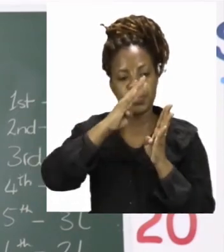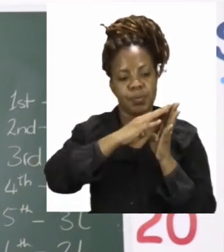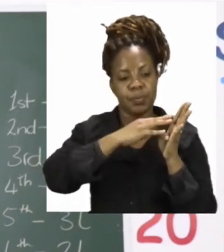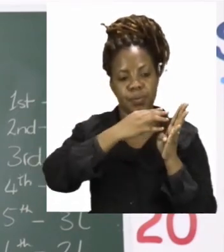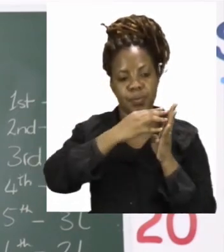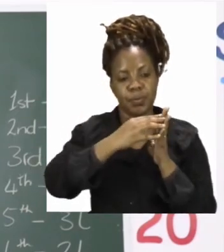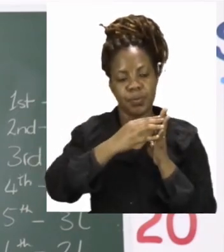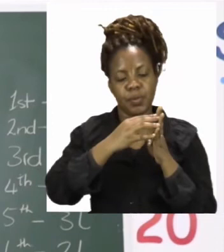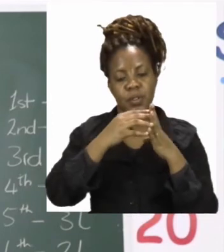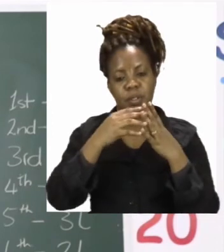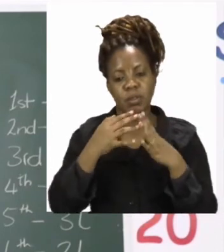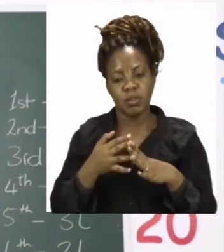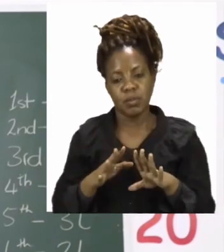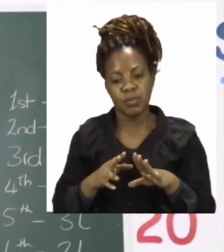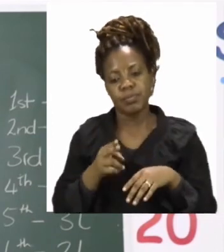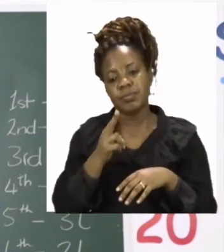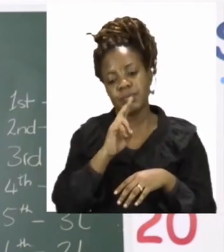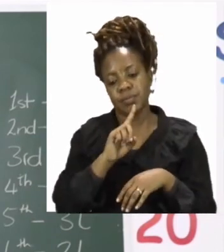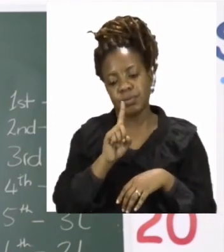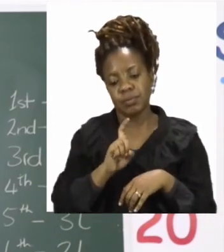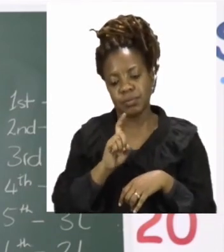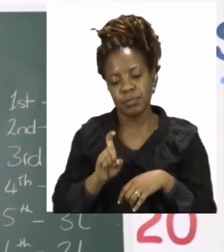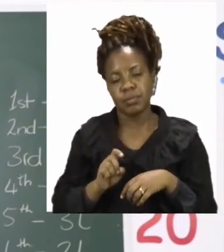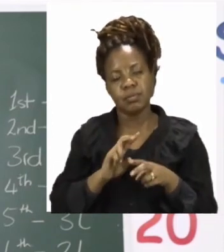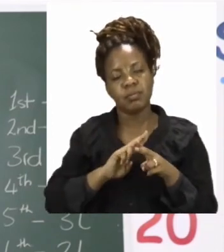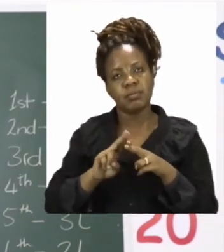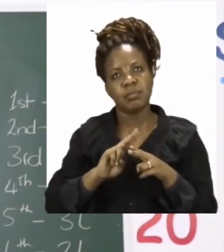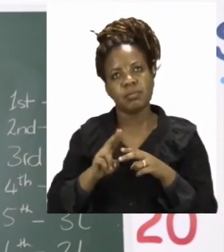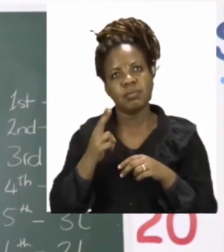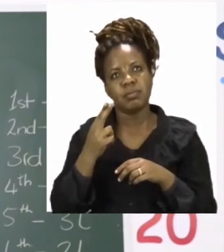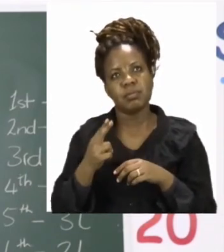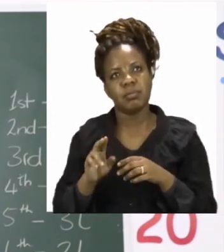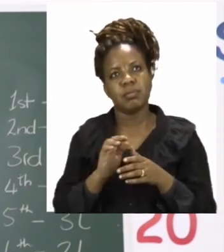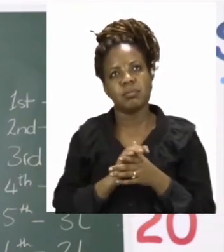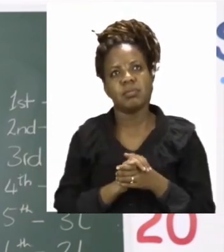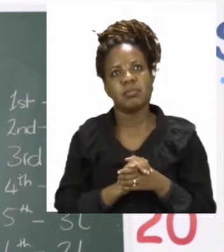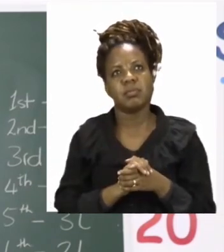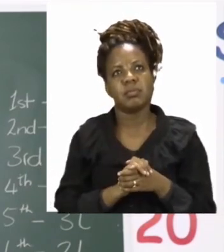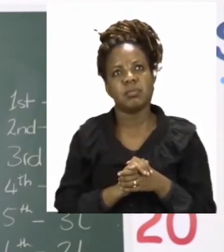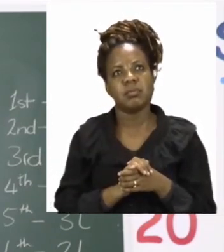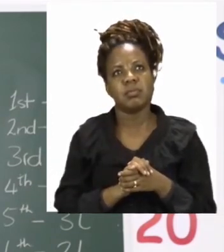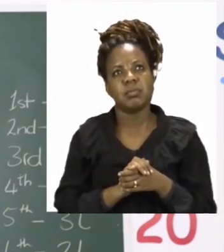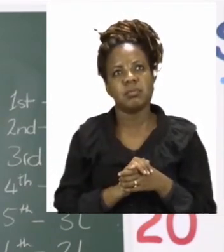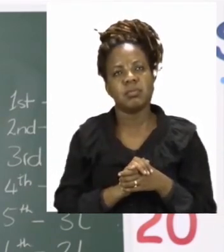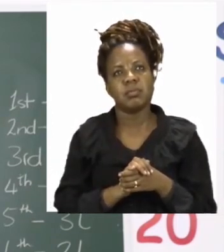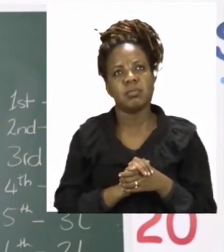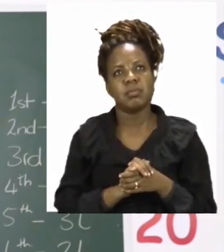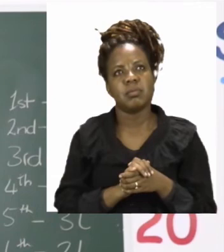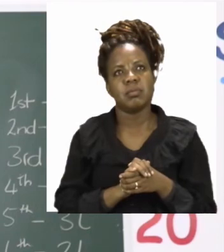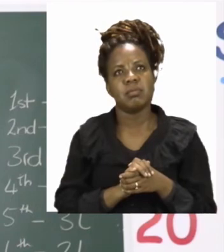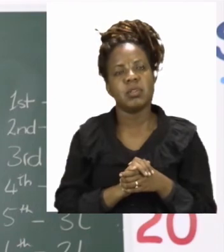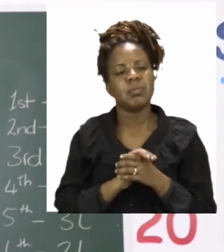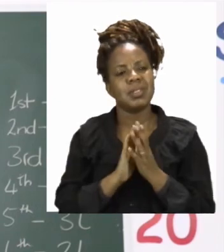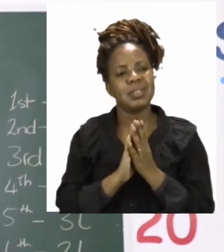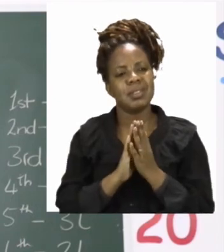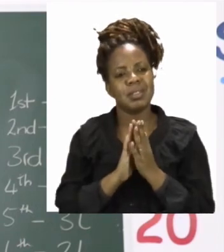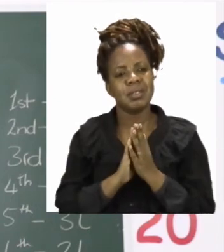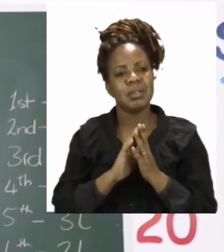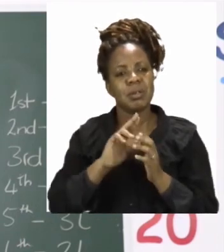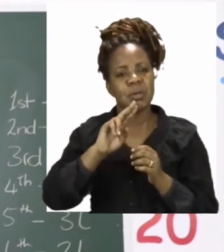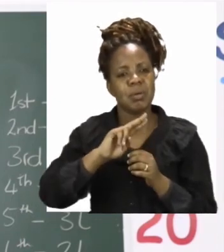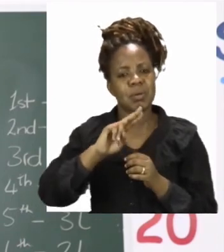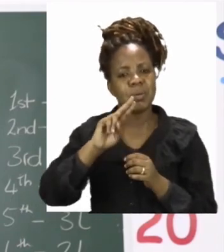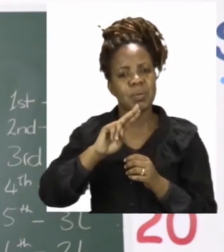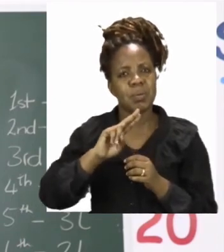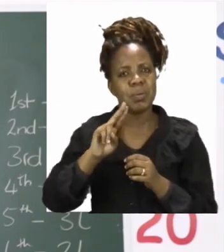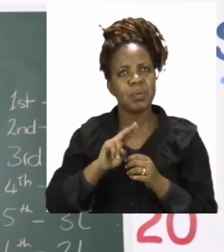questions, take your time, and count physically how many boxes you have colored. Don't color too